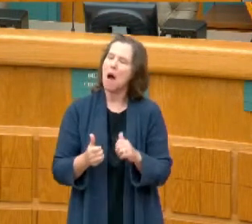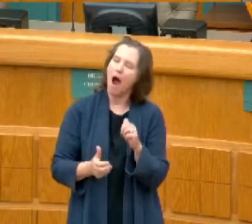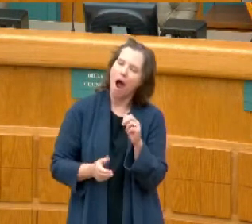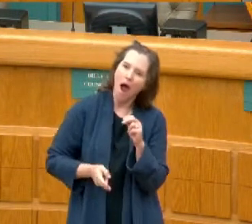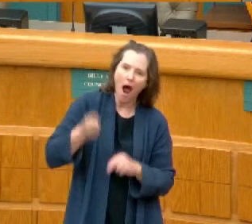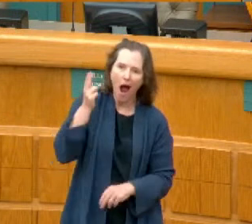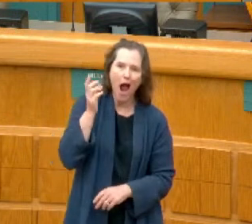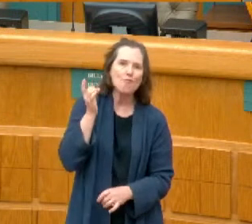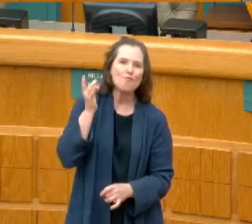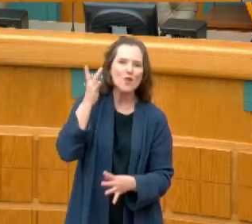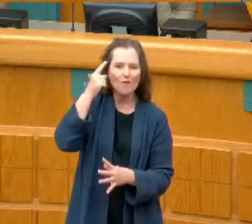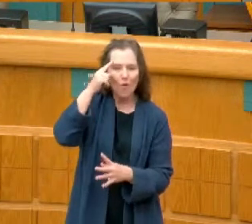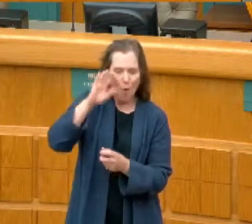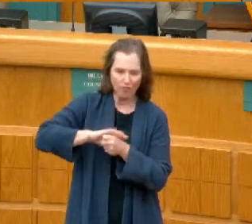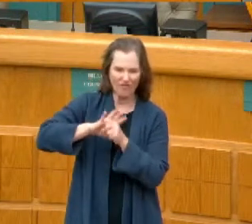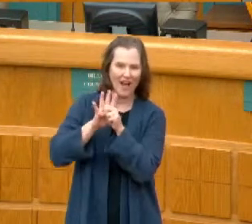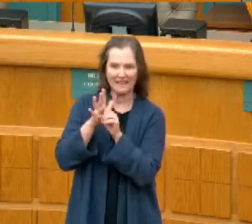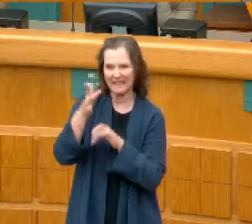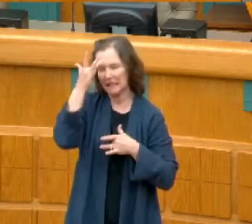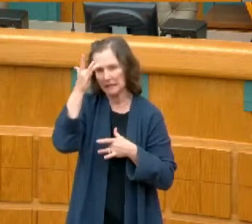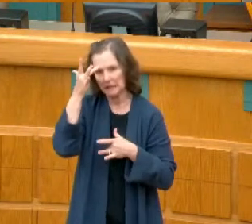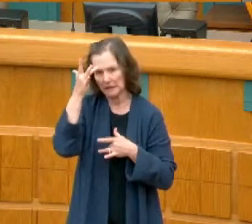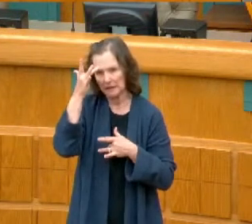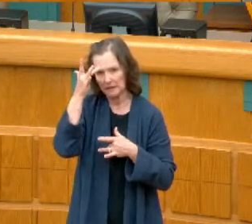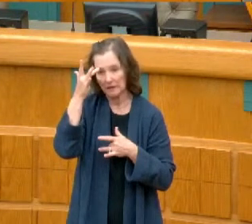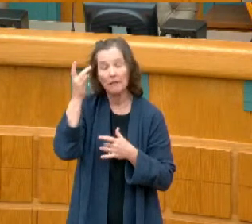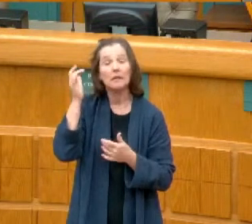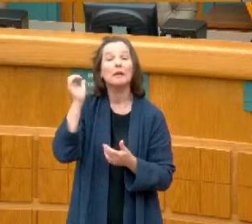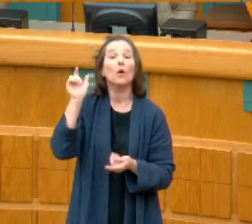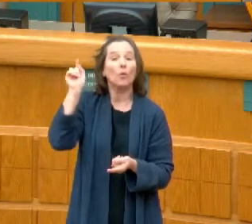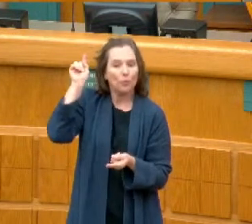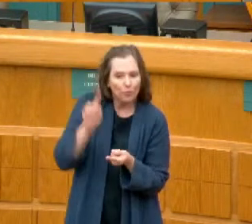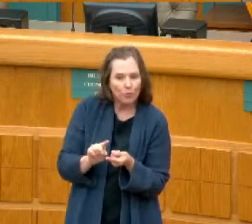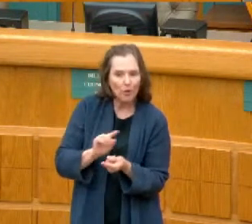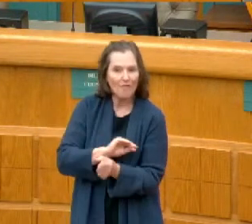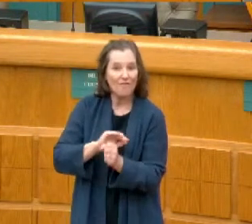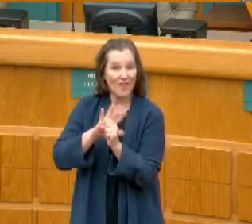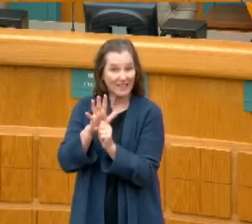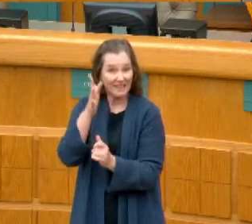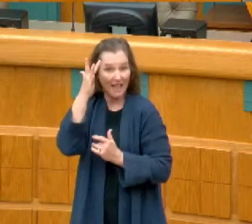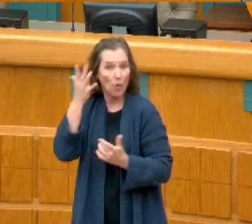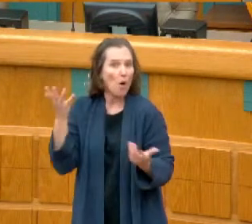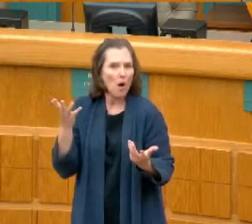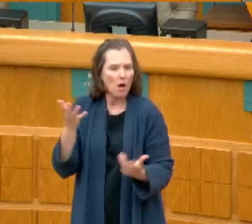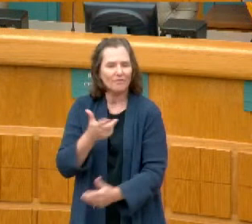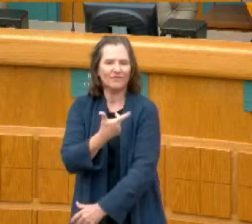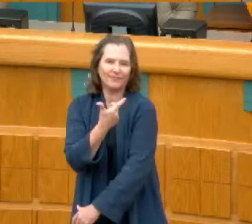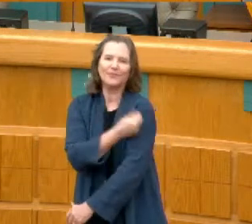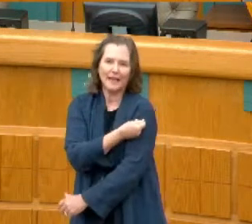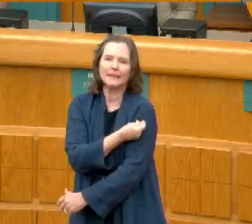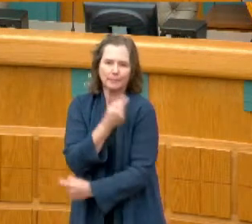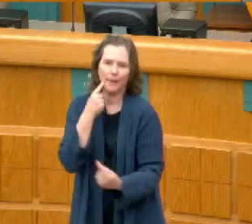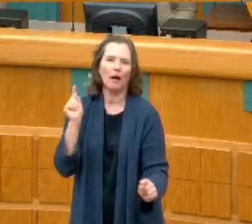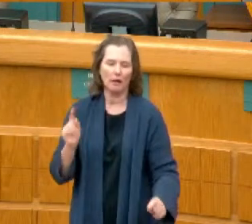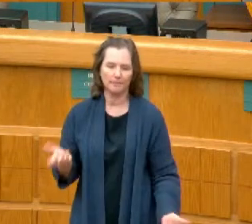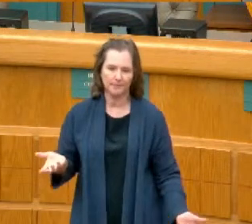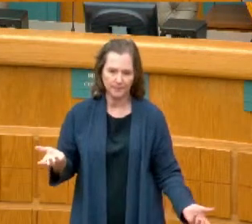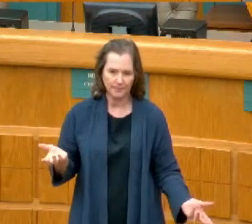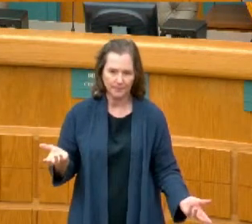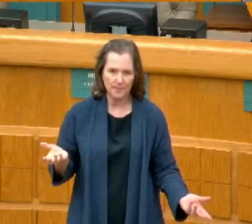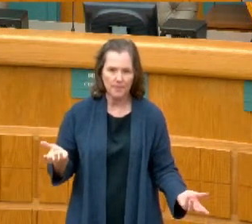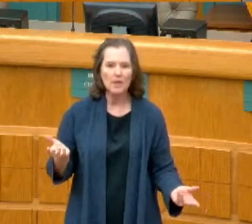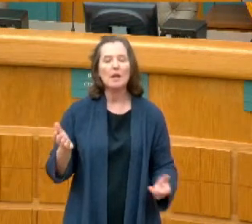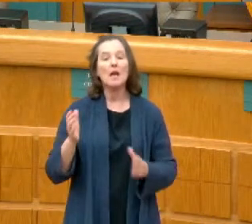by simply getting vaccinated. The City County Health District will hold a mass vaccination